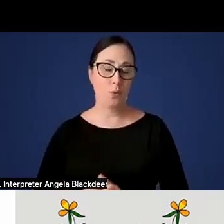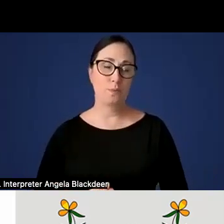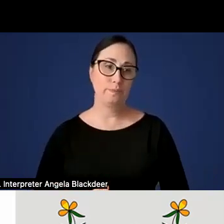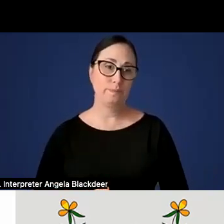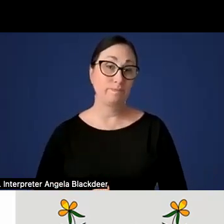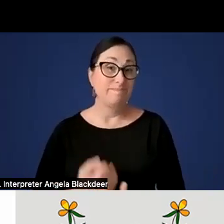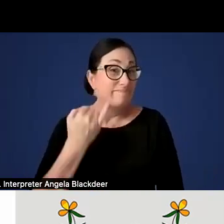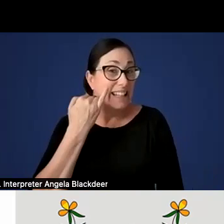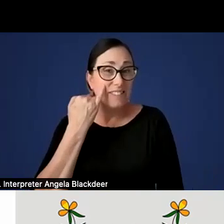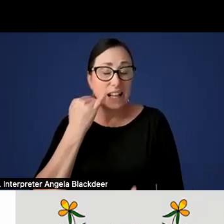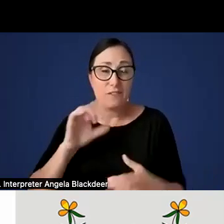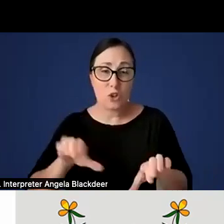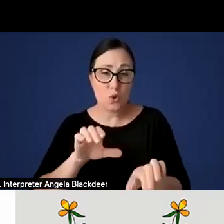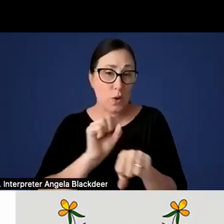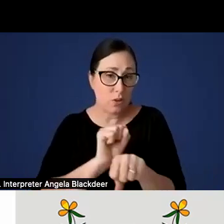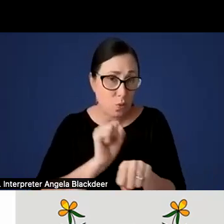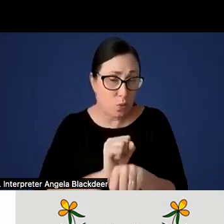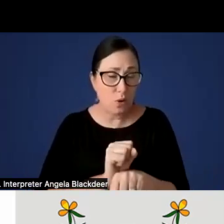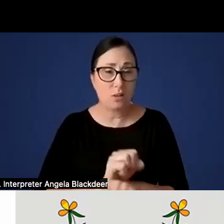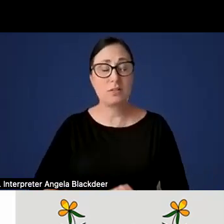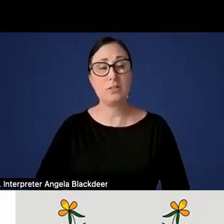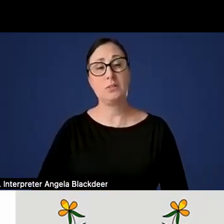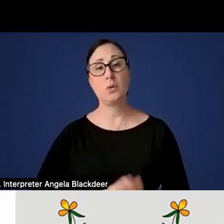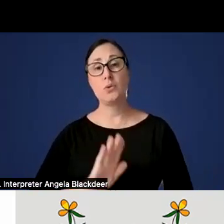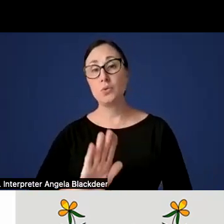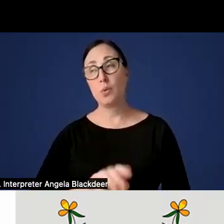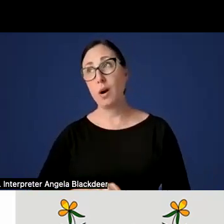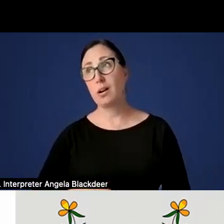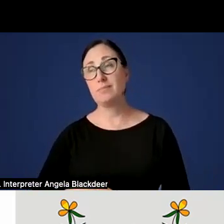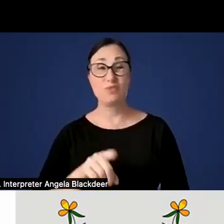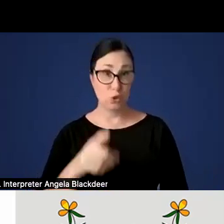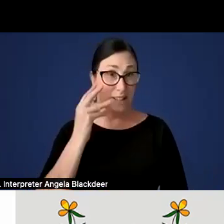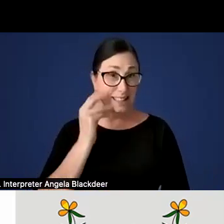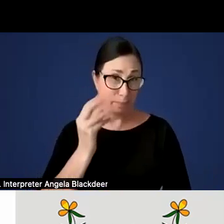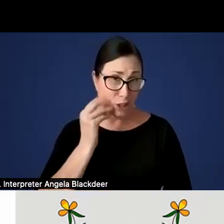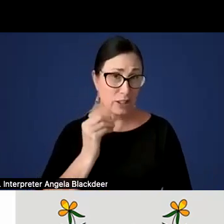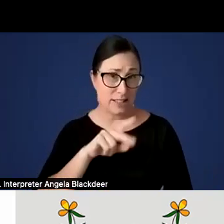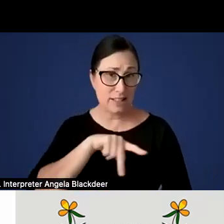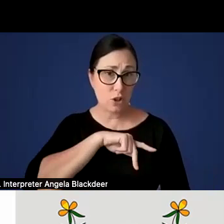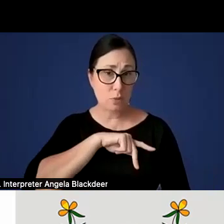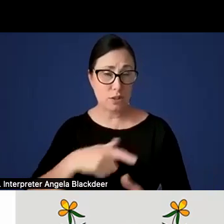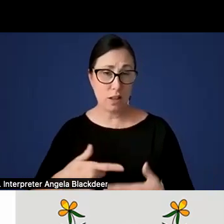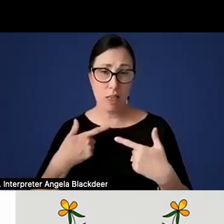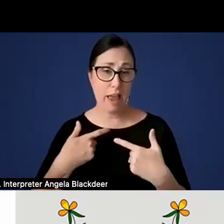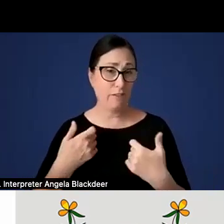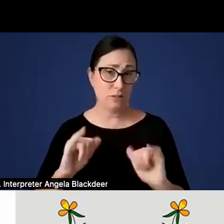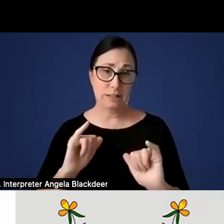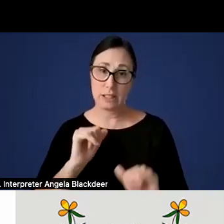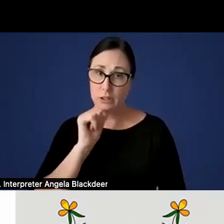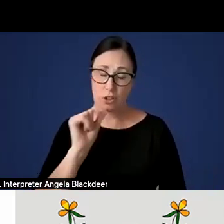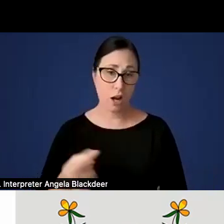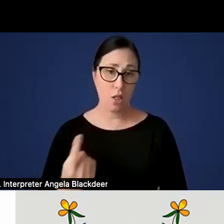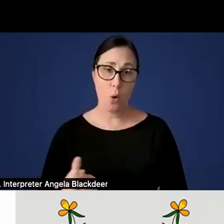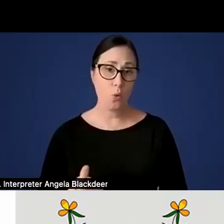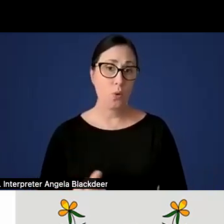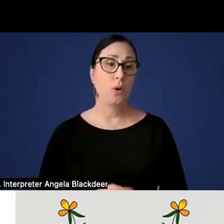the work or you've experienced this maybe in your personal life. You're not alone, and you simply, well, you